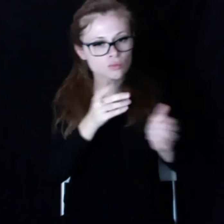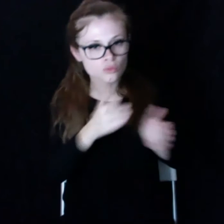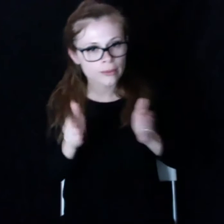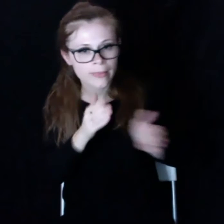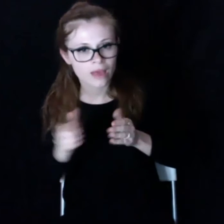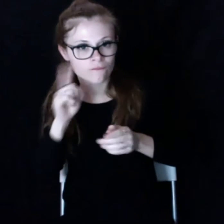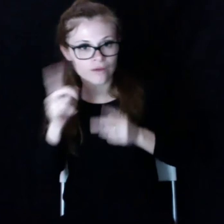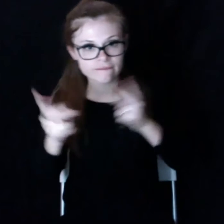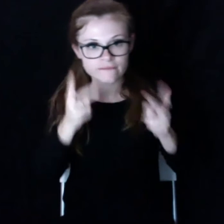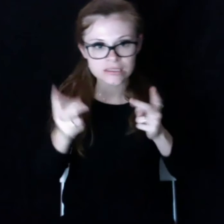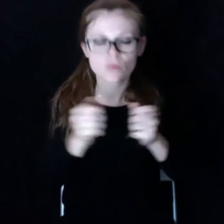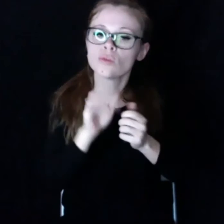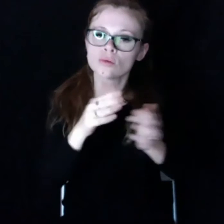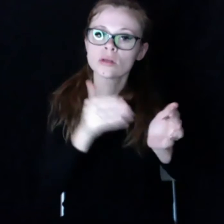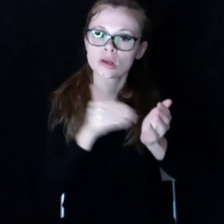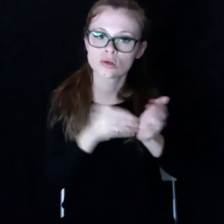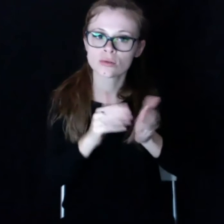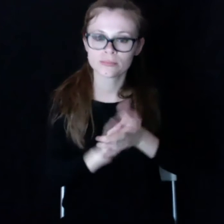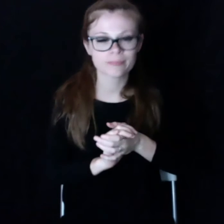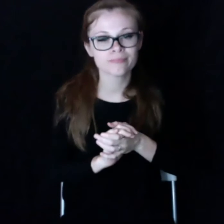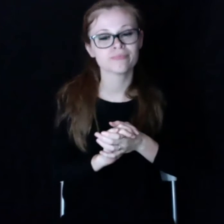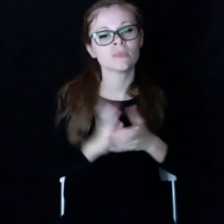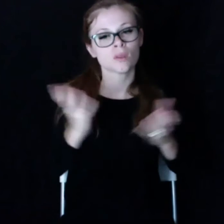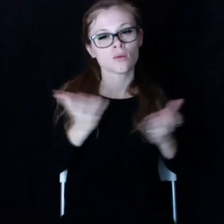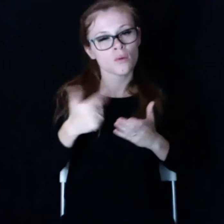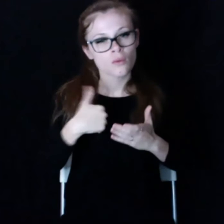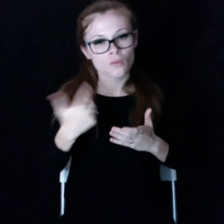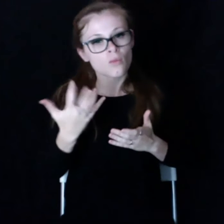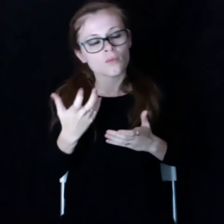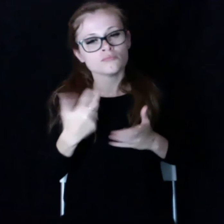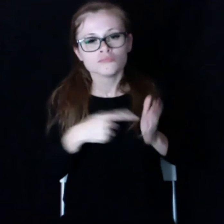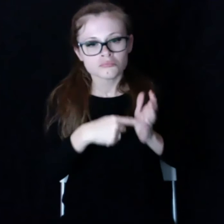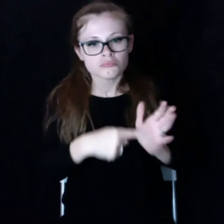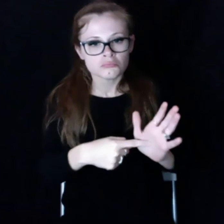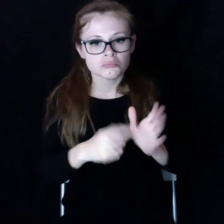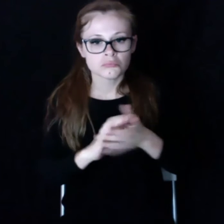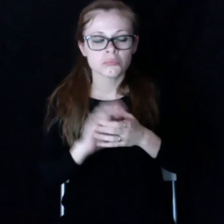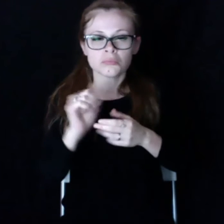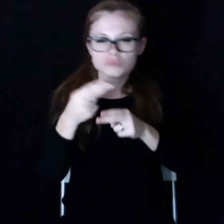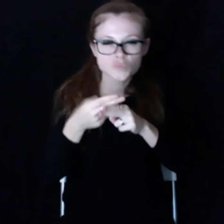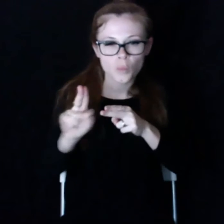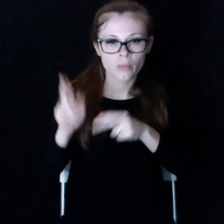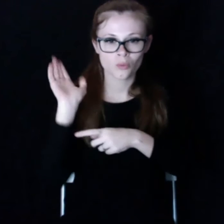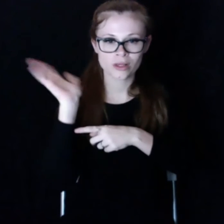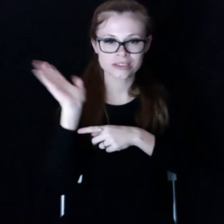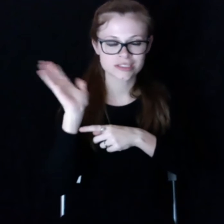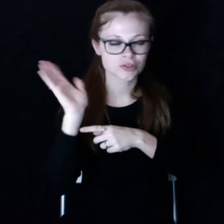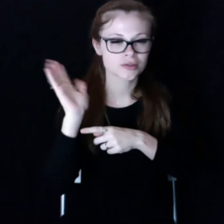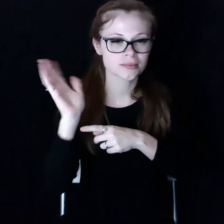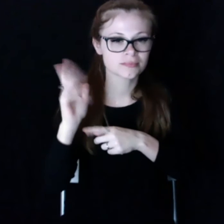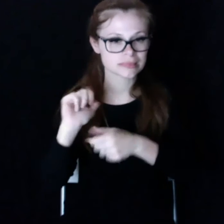provider. What I'd like to share is a brief presentation put together by